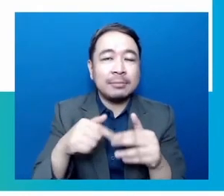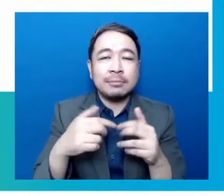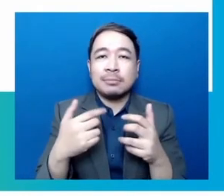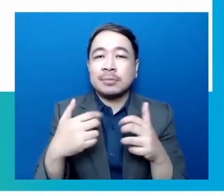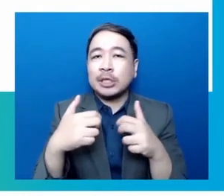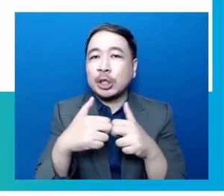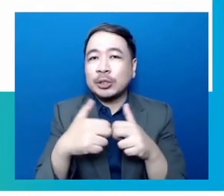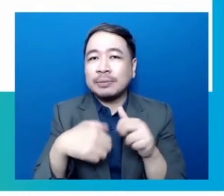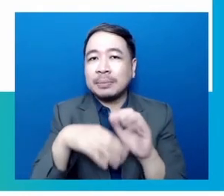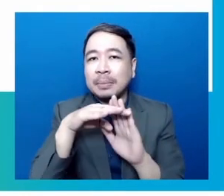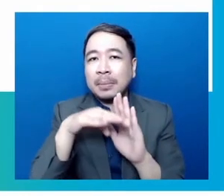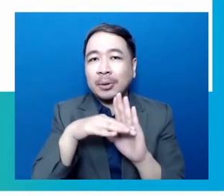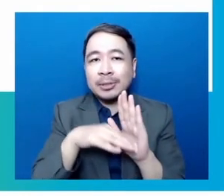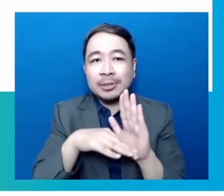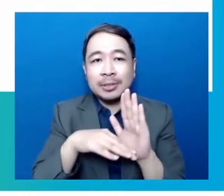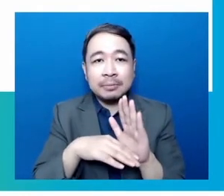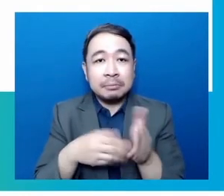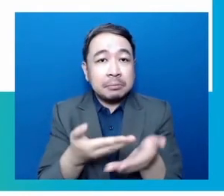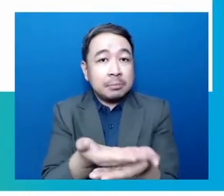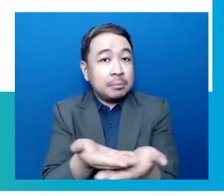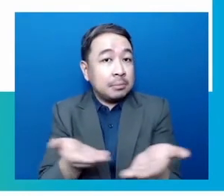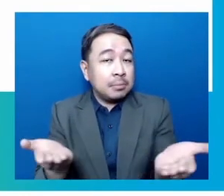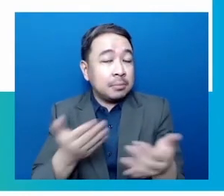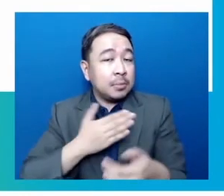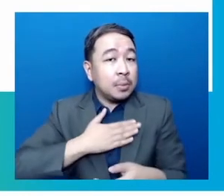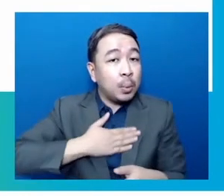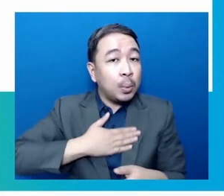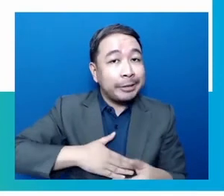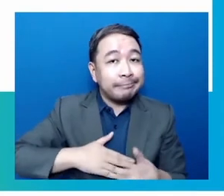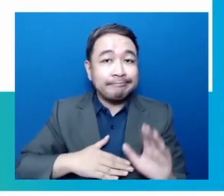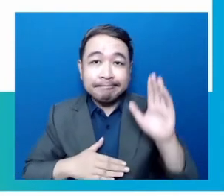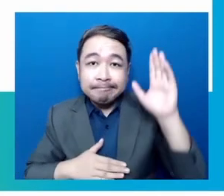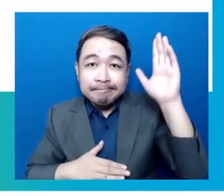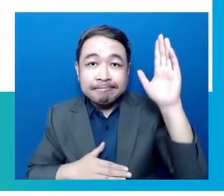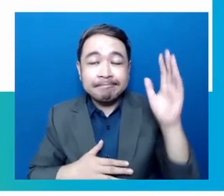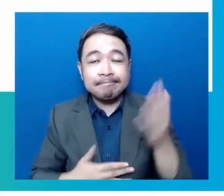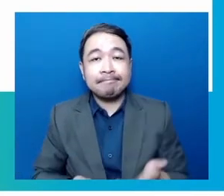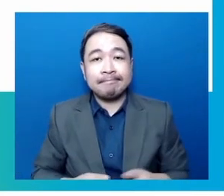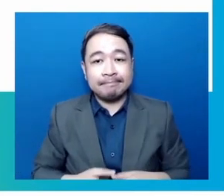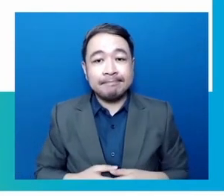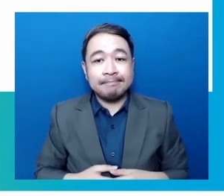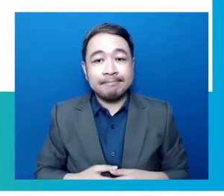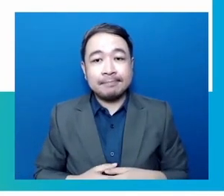Is there anyone who'd like to start? If you could raise your hand.